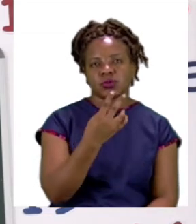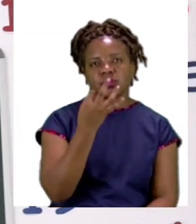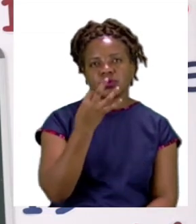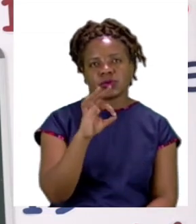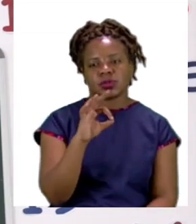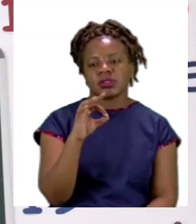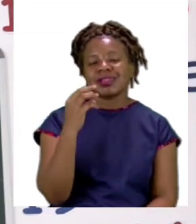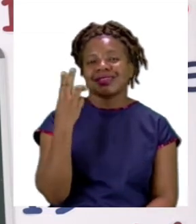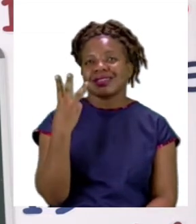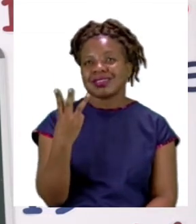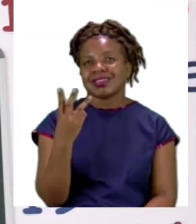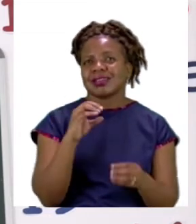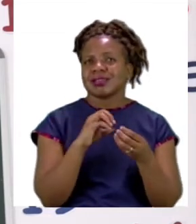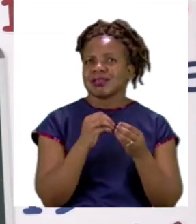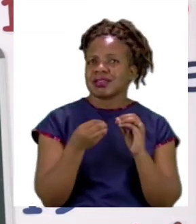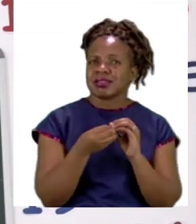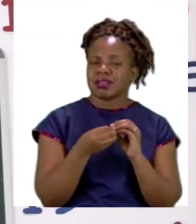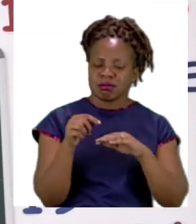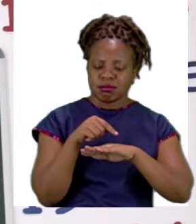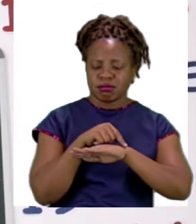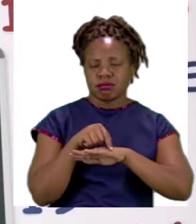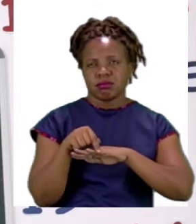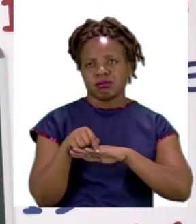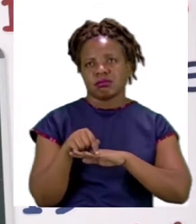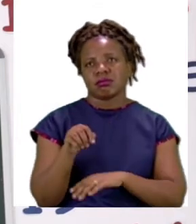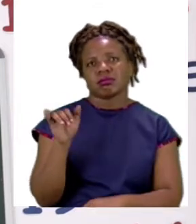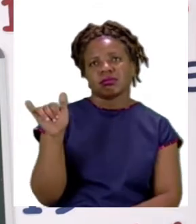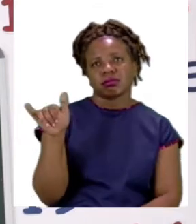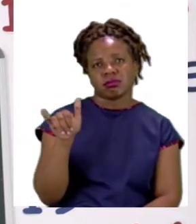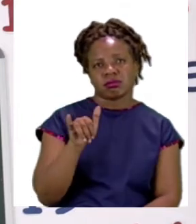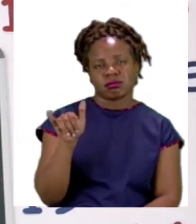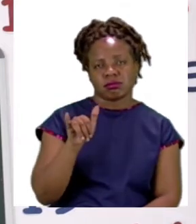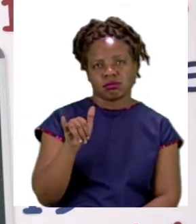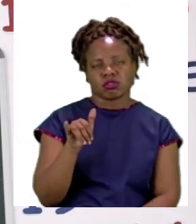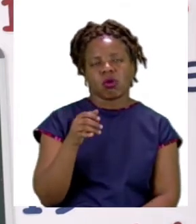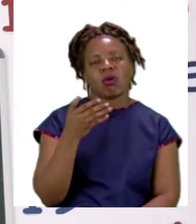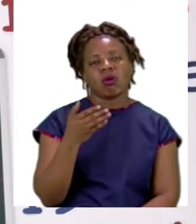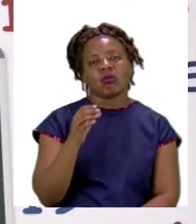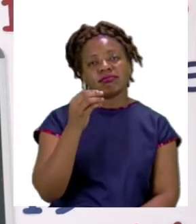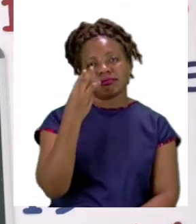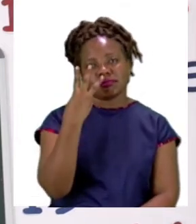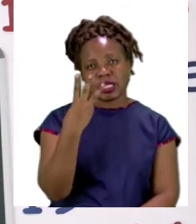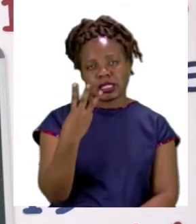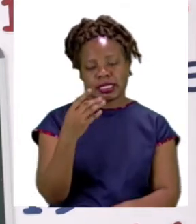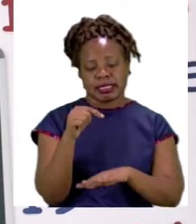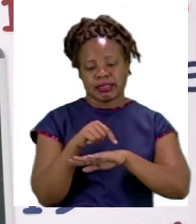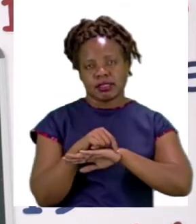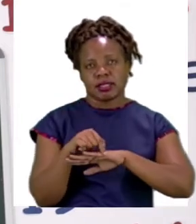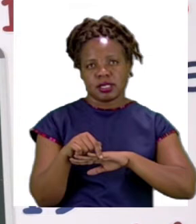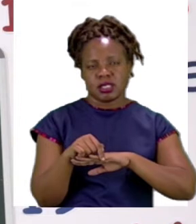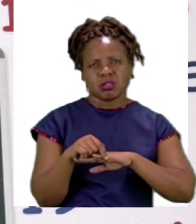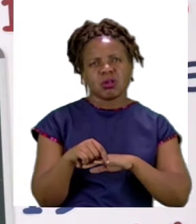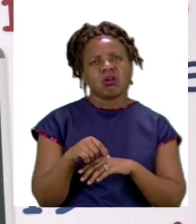293. So the first thing we do is find out where our digit is sitting, and in this case our digit is